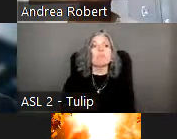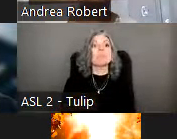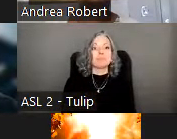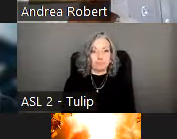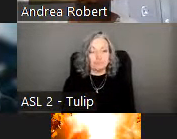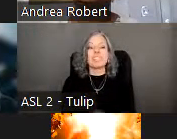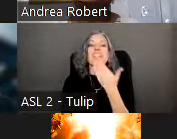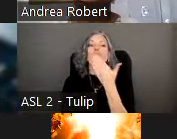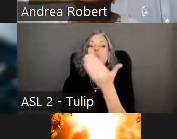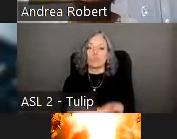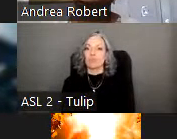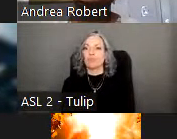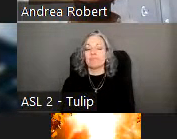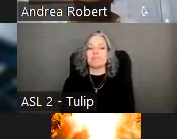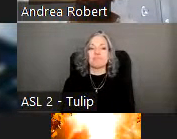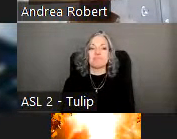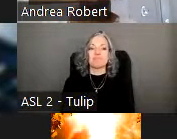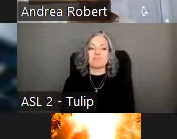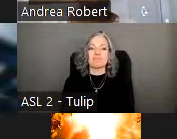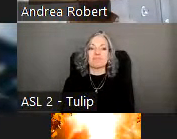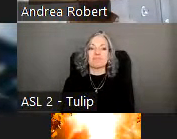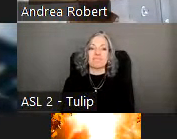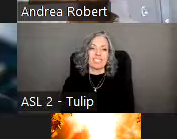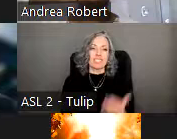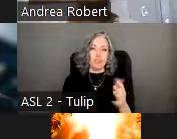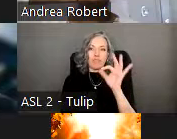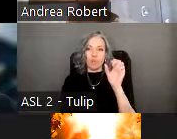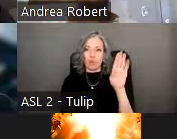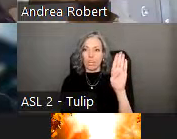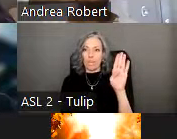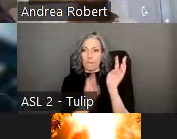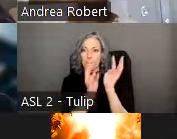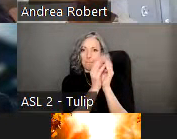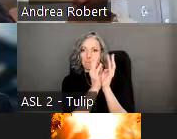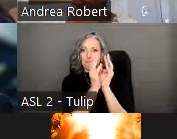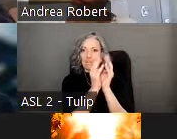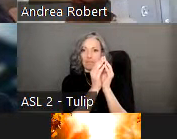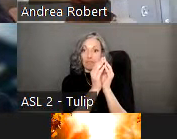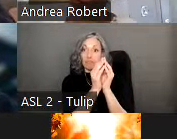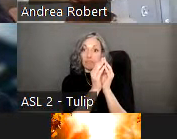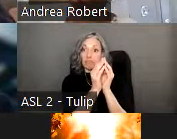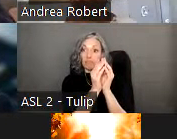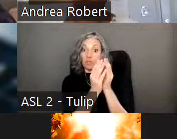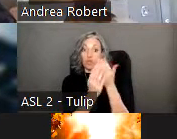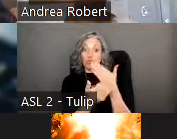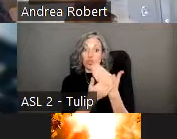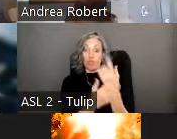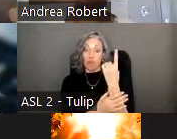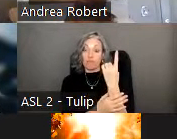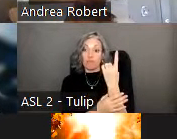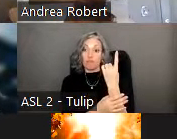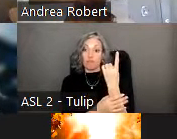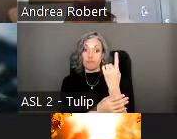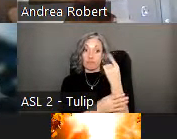Thank you. So maybe that February meeting would be a good one